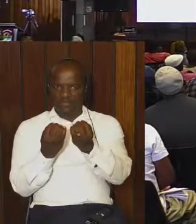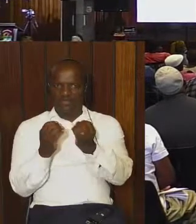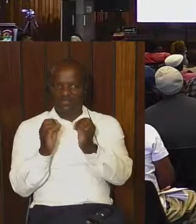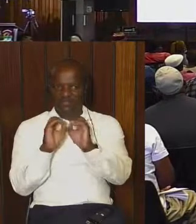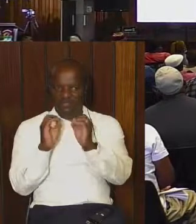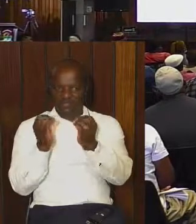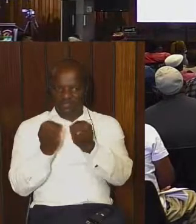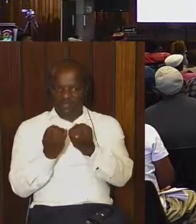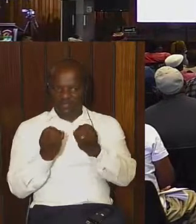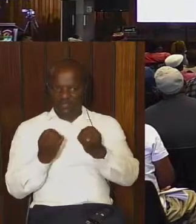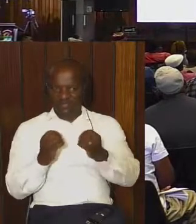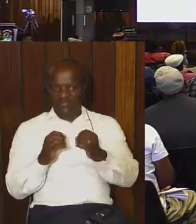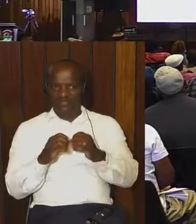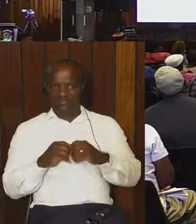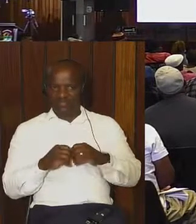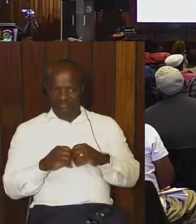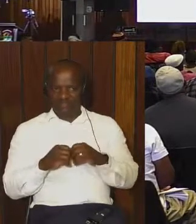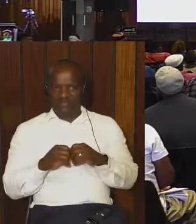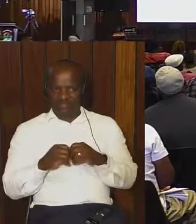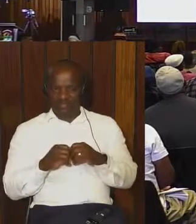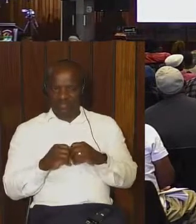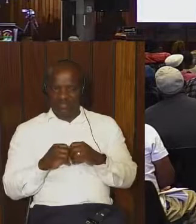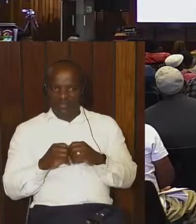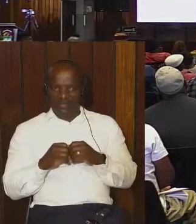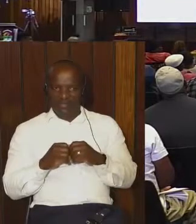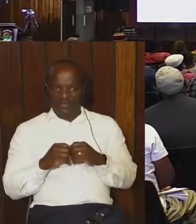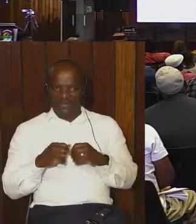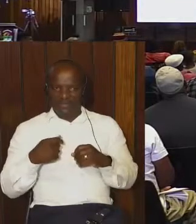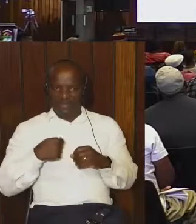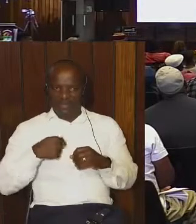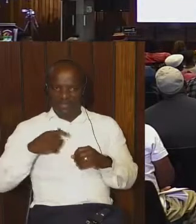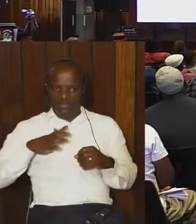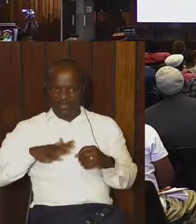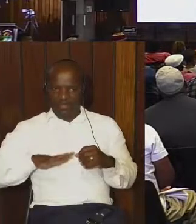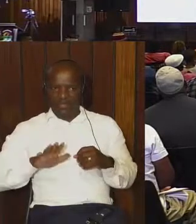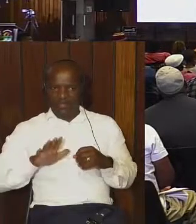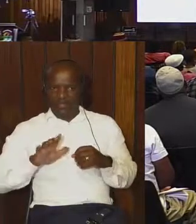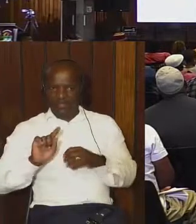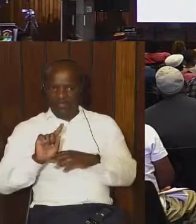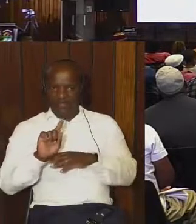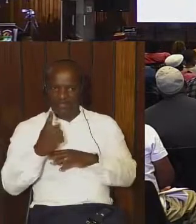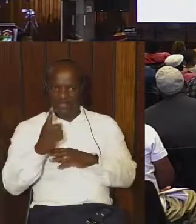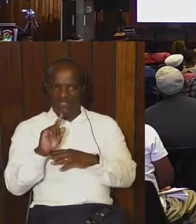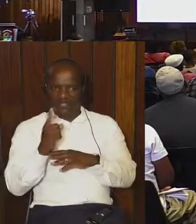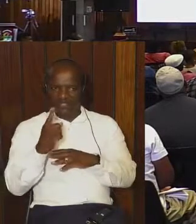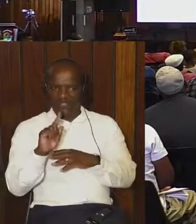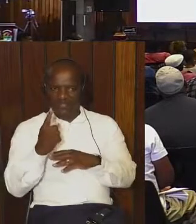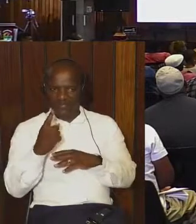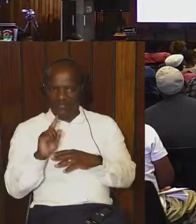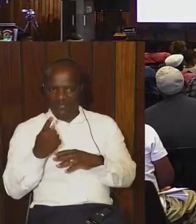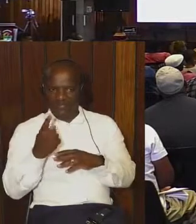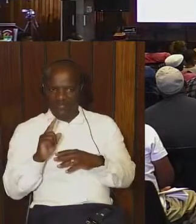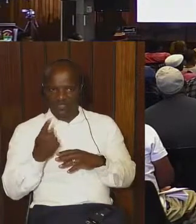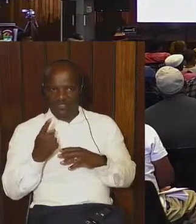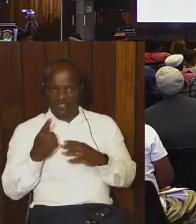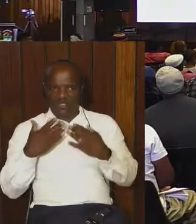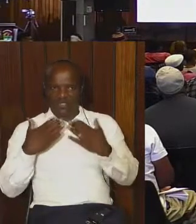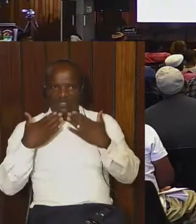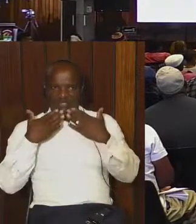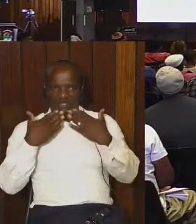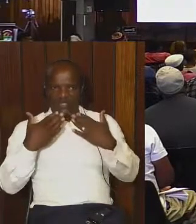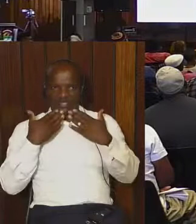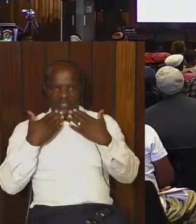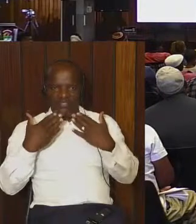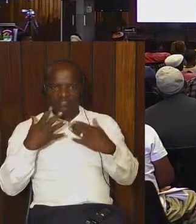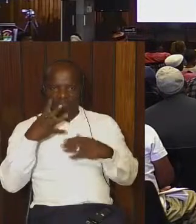goodness. So anyway, the question, what I would like to say first and foremost, thank you for a wonderful